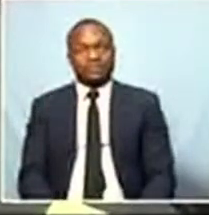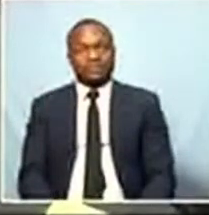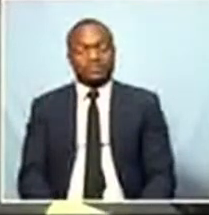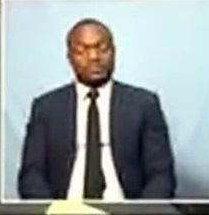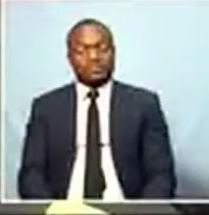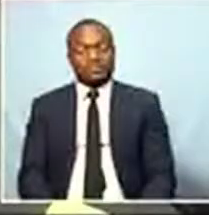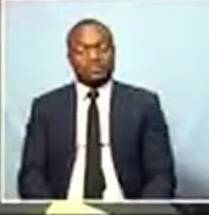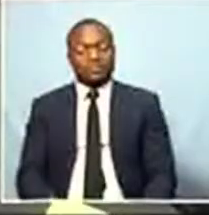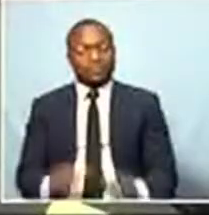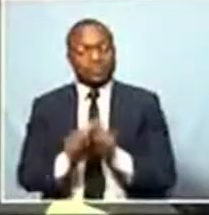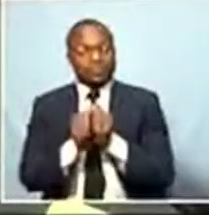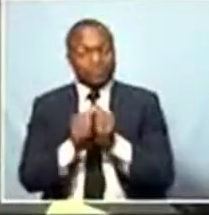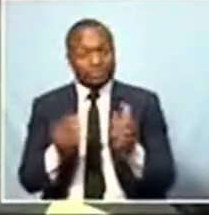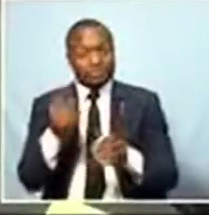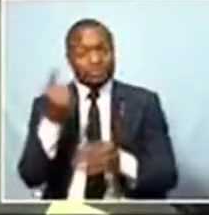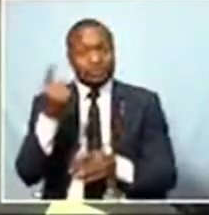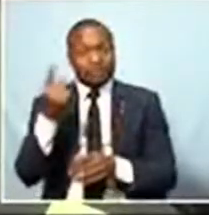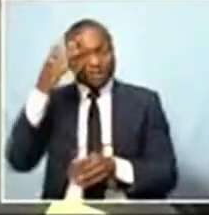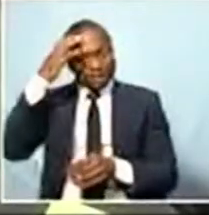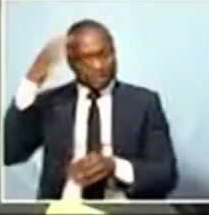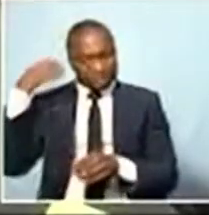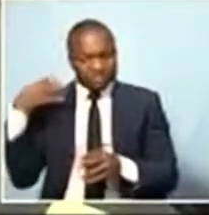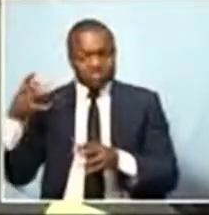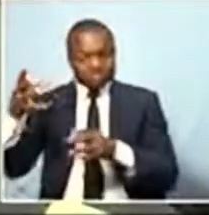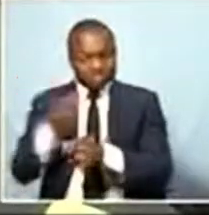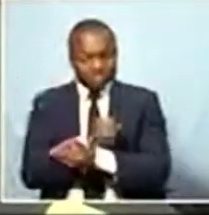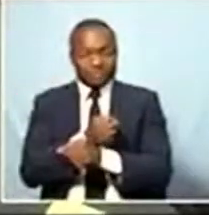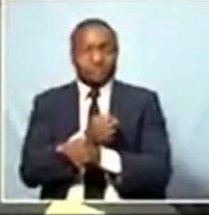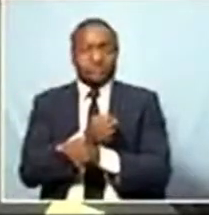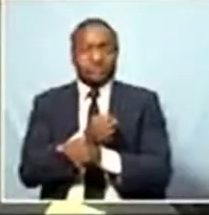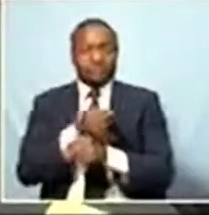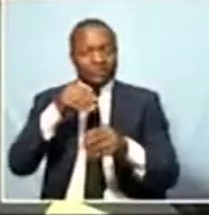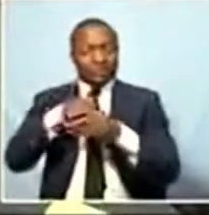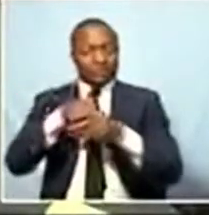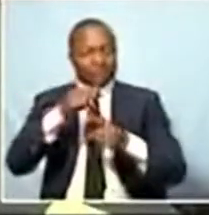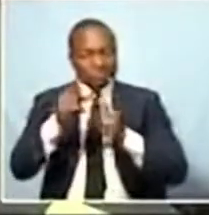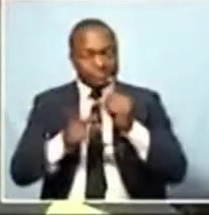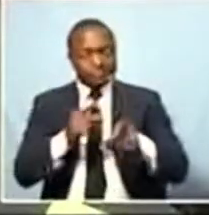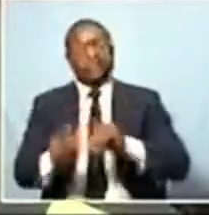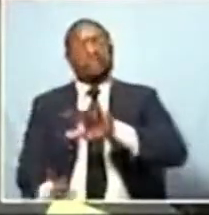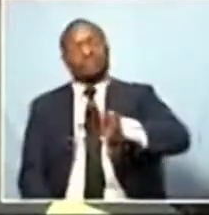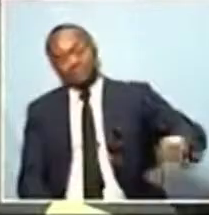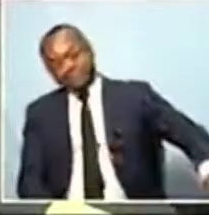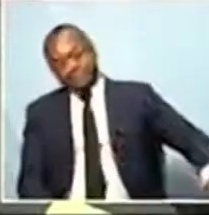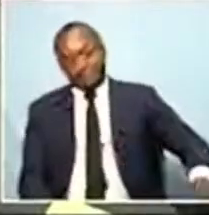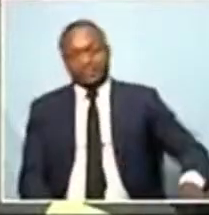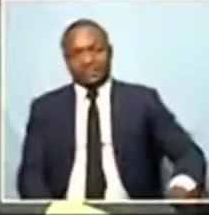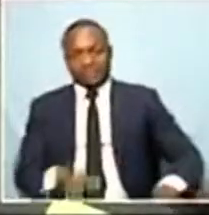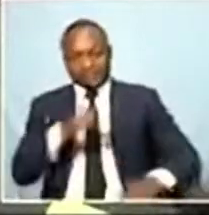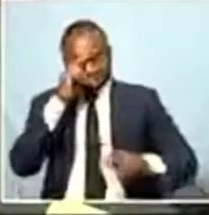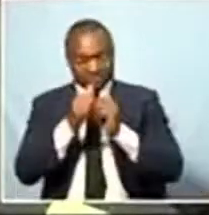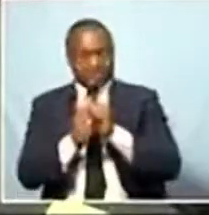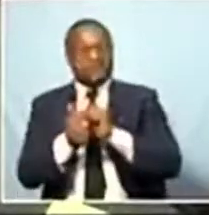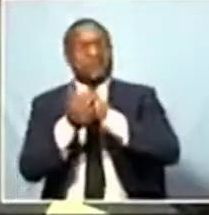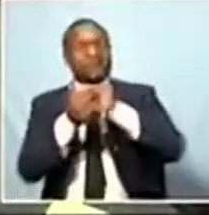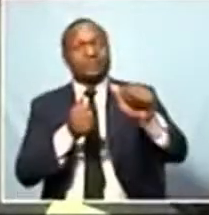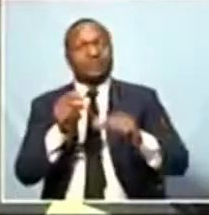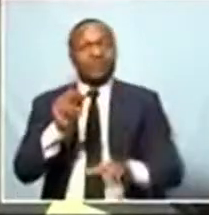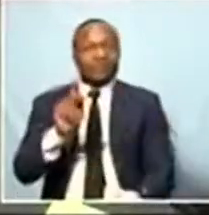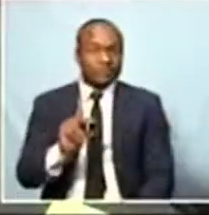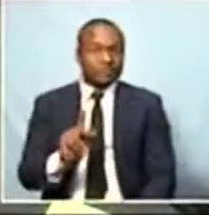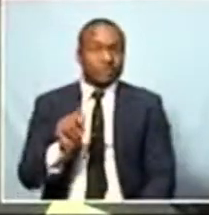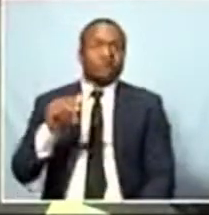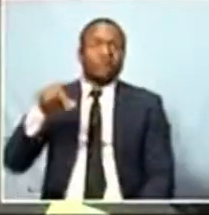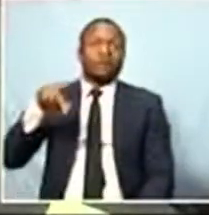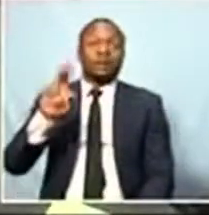academic credentials one officer acquires along the way, they are ignored just because they are in Kaputa. So